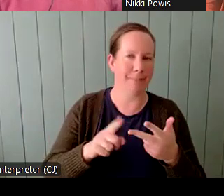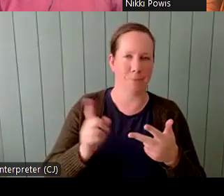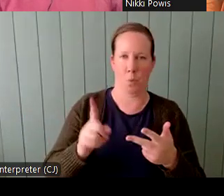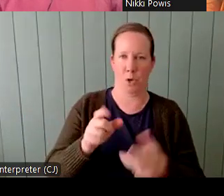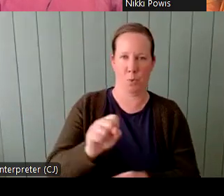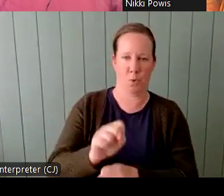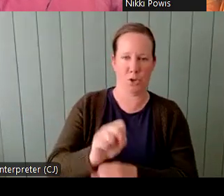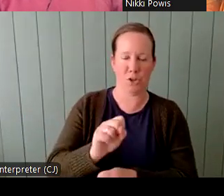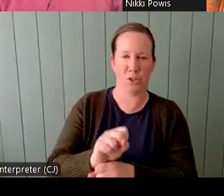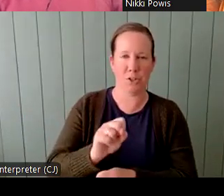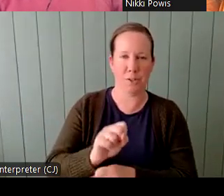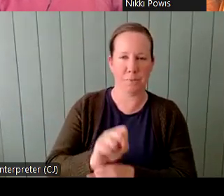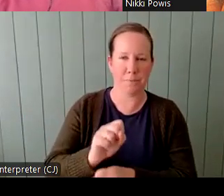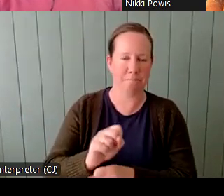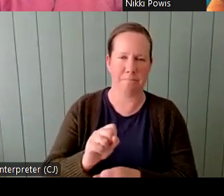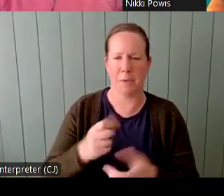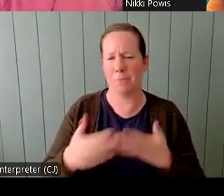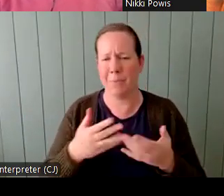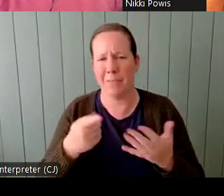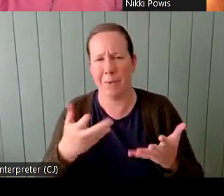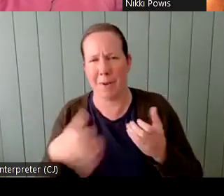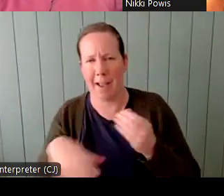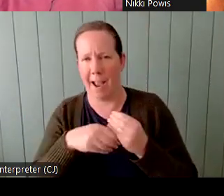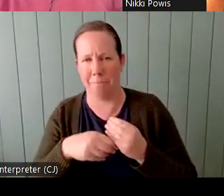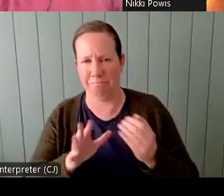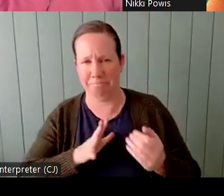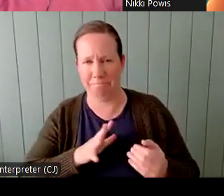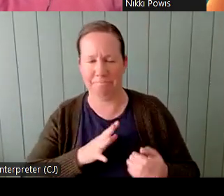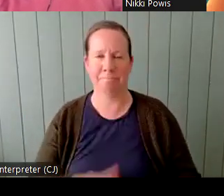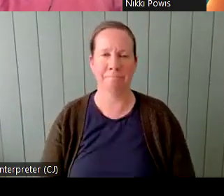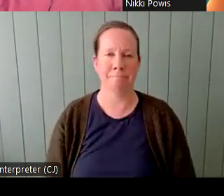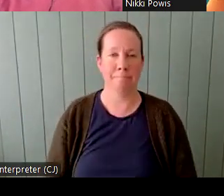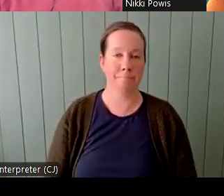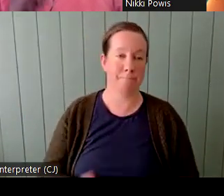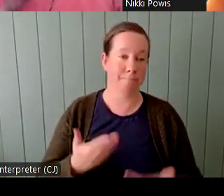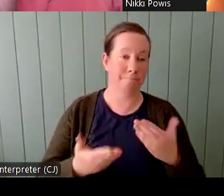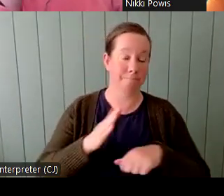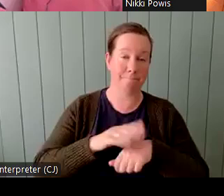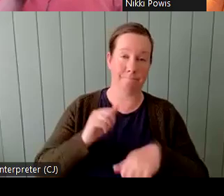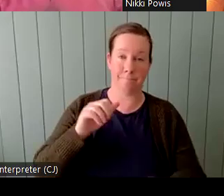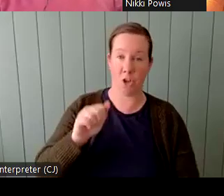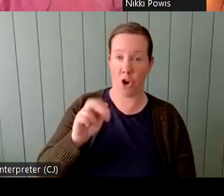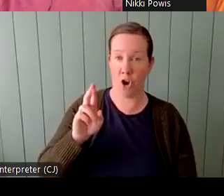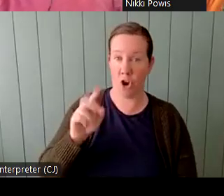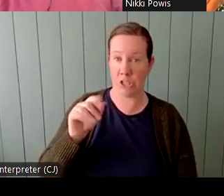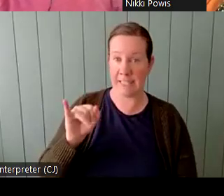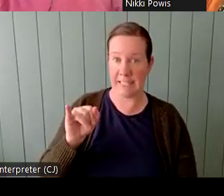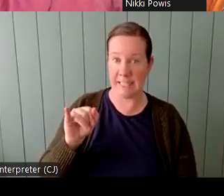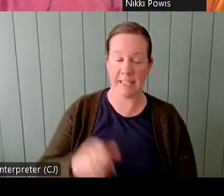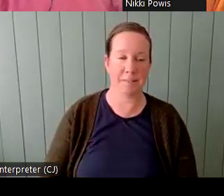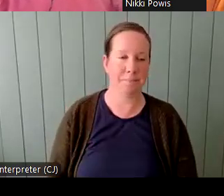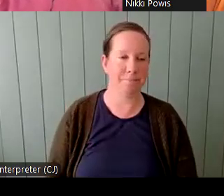company, and whatever other information you'd like to share with us. So, Aarti, would you like to, would you